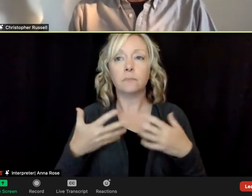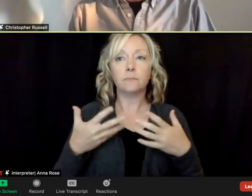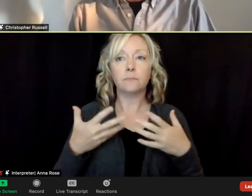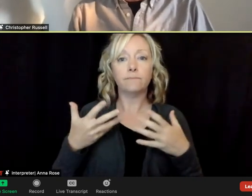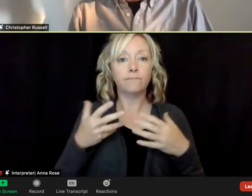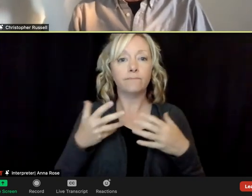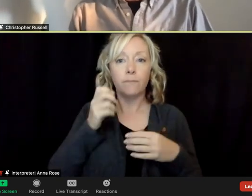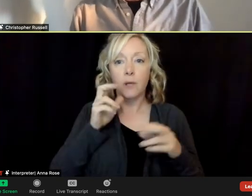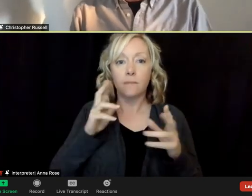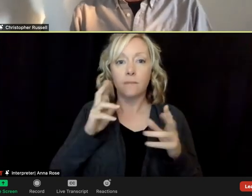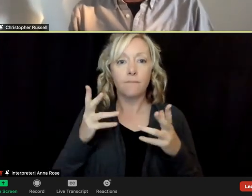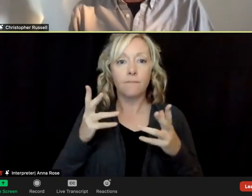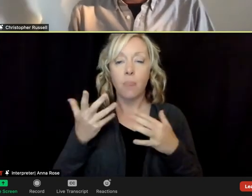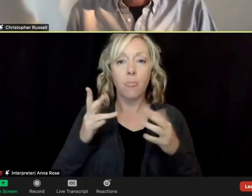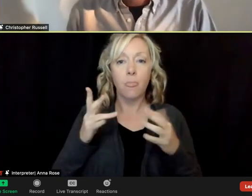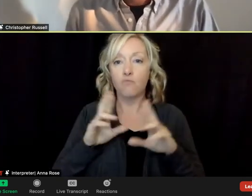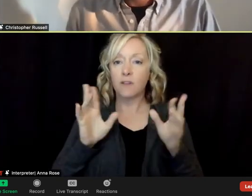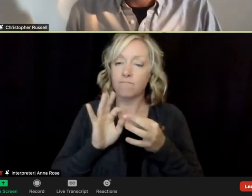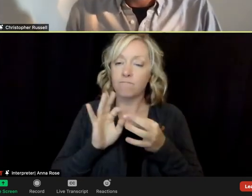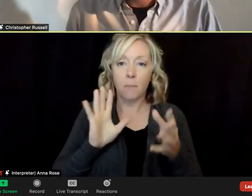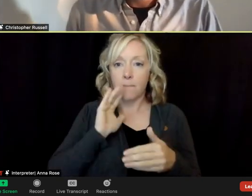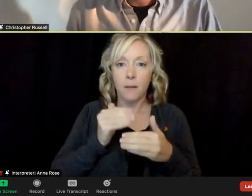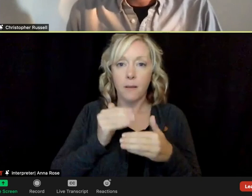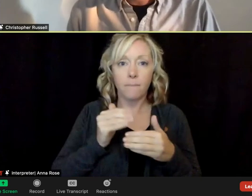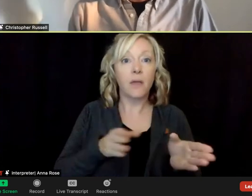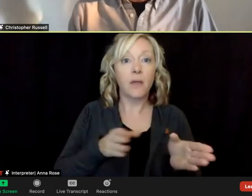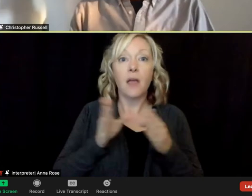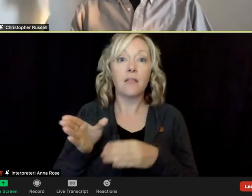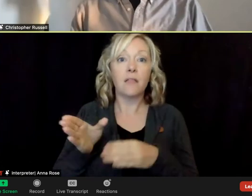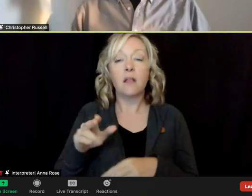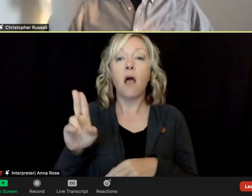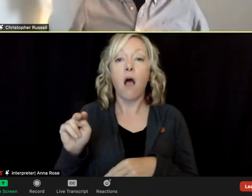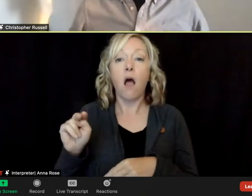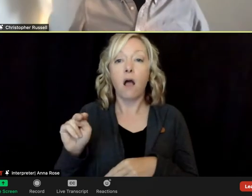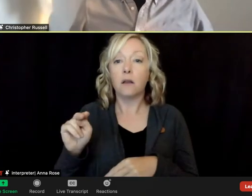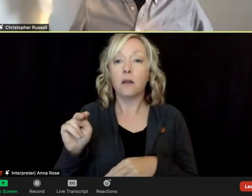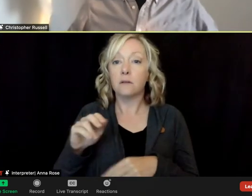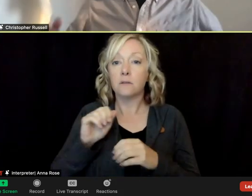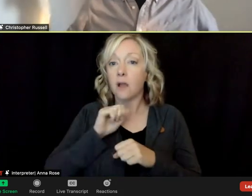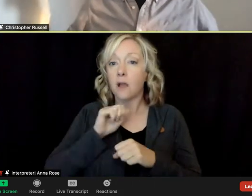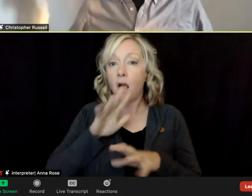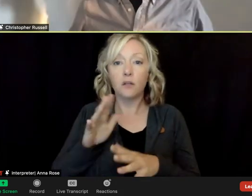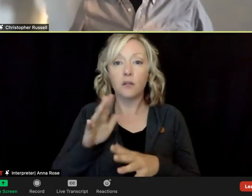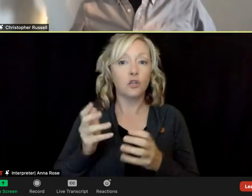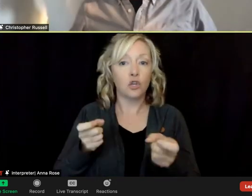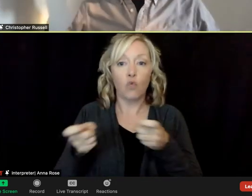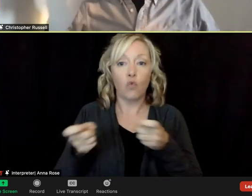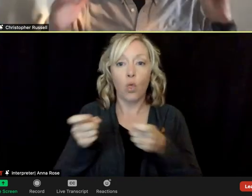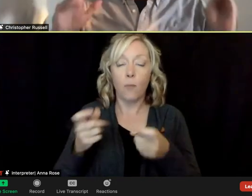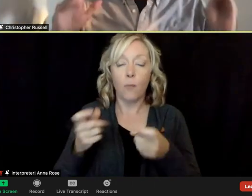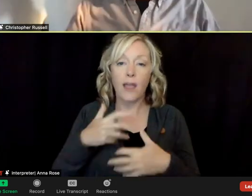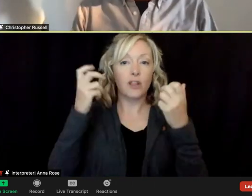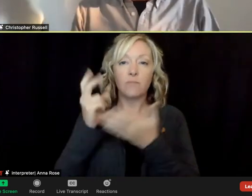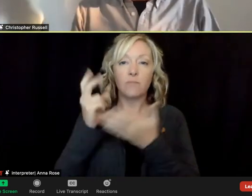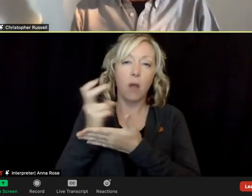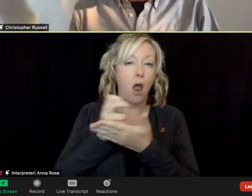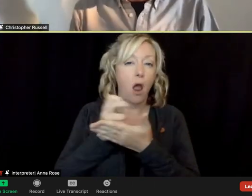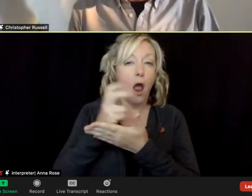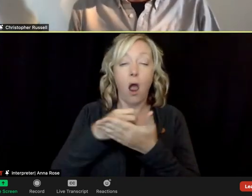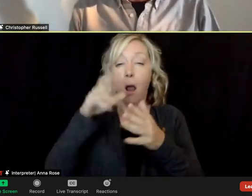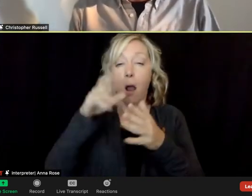of not being with me at all. And then uncontrollably agitated, freaking out, temper tantrum, throwing the